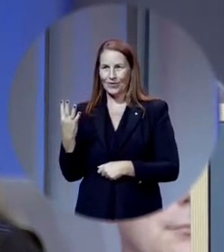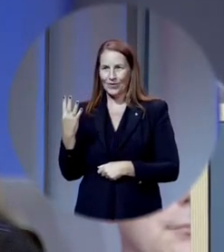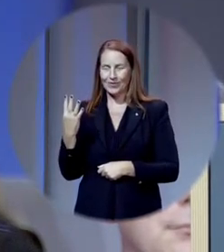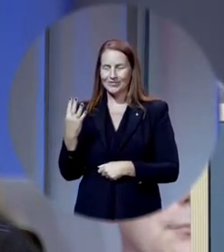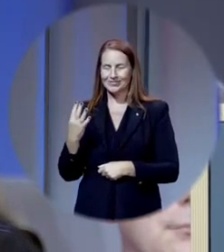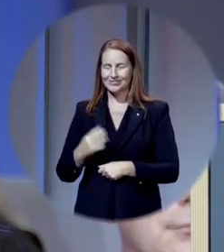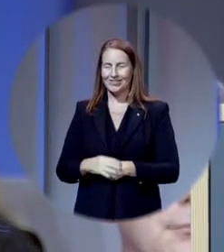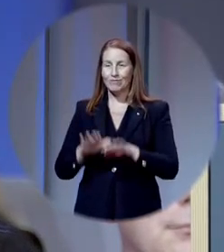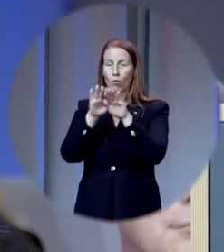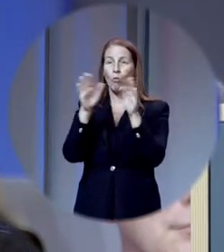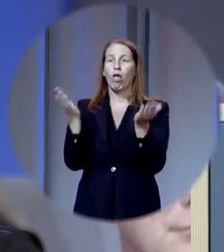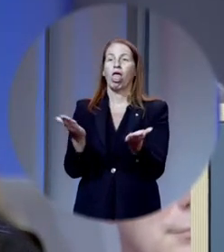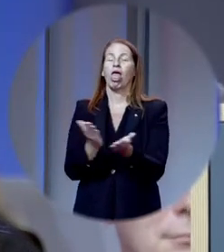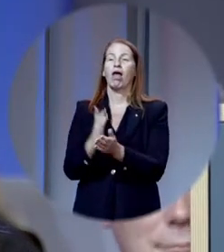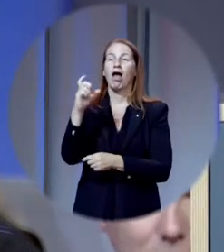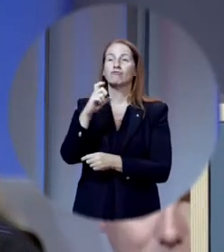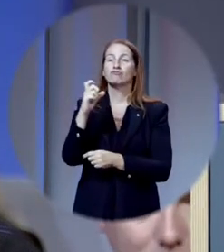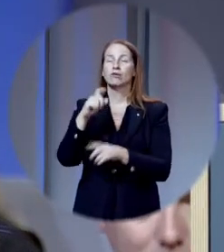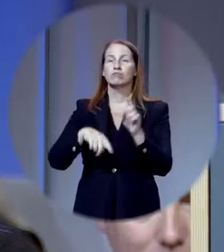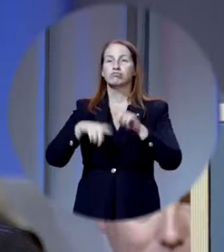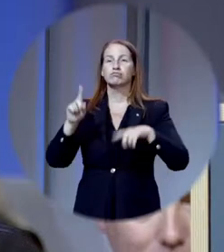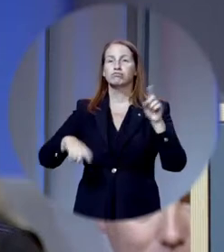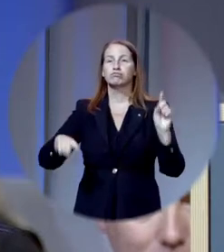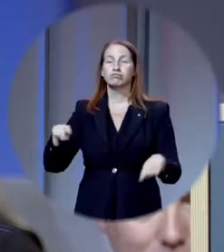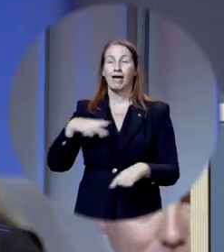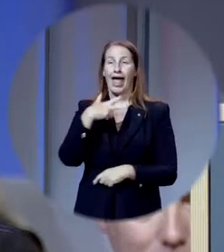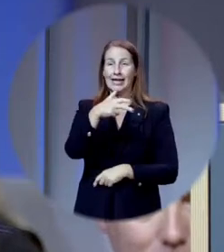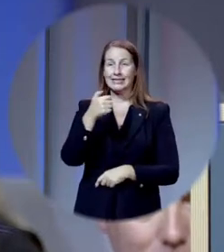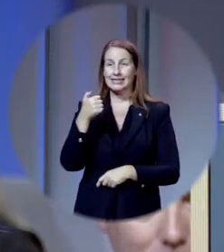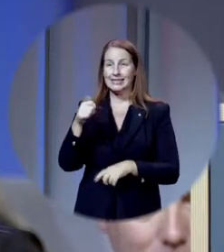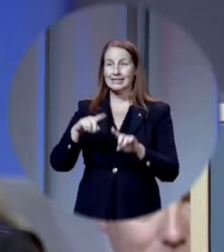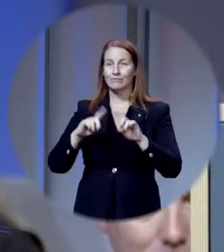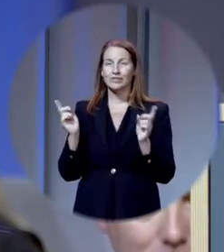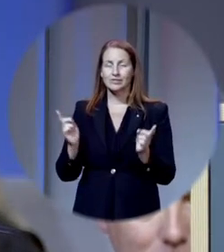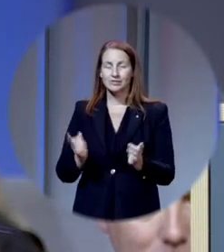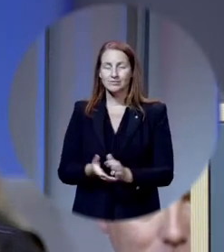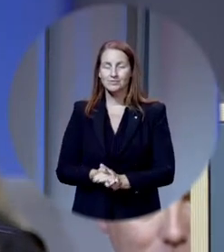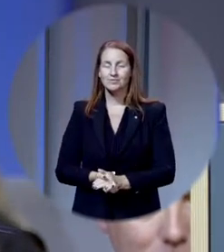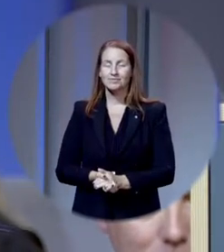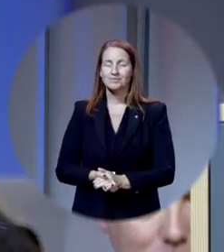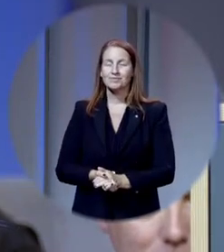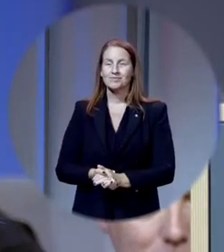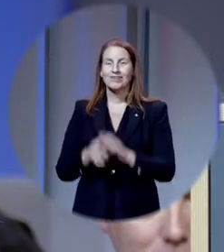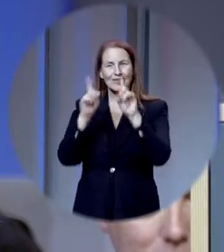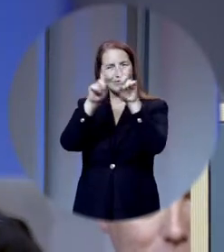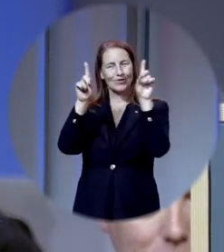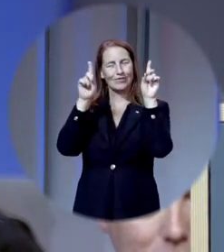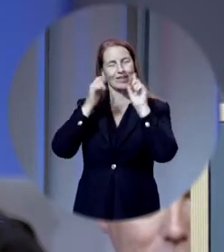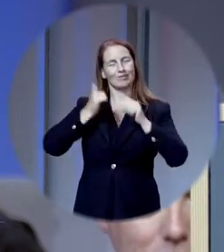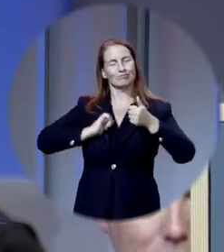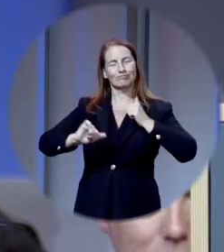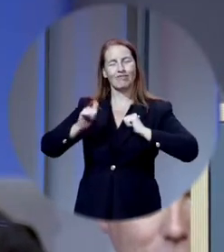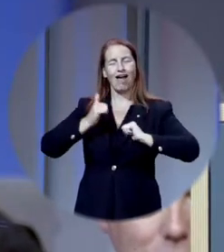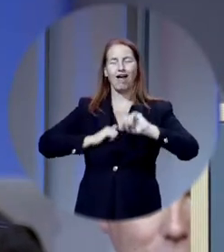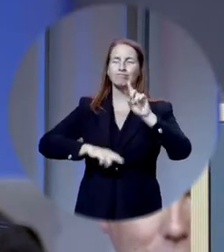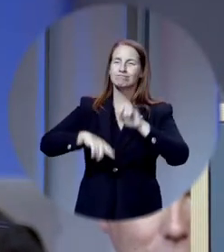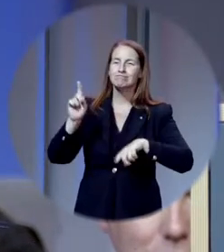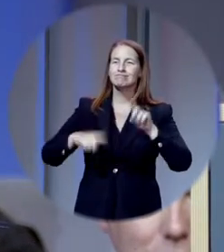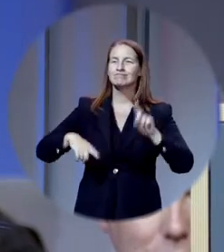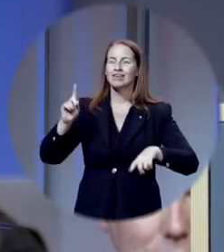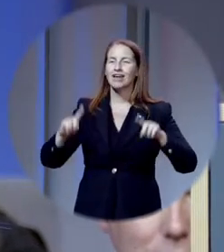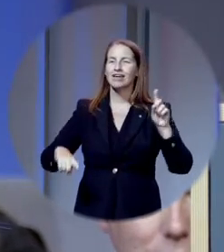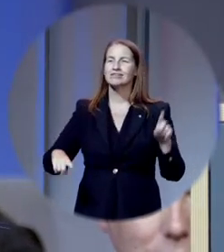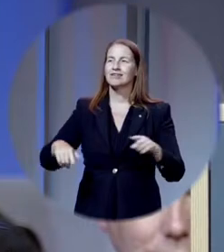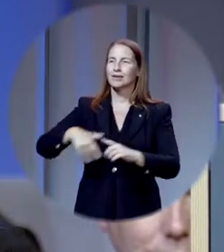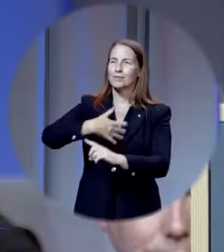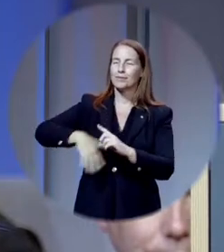from 86 countries from across the world. The university is proud of the diversity of